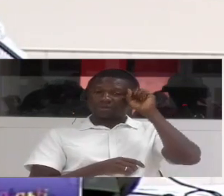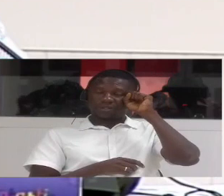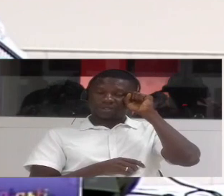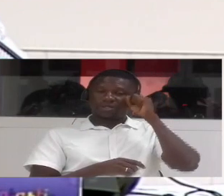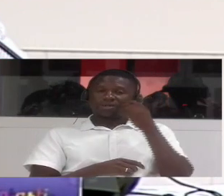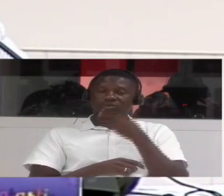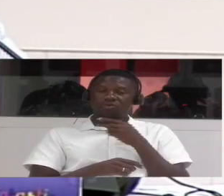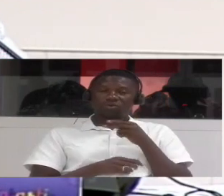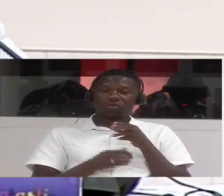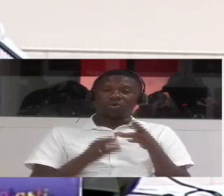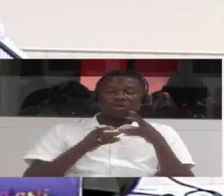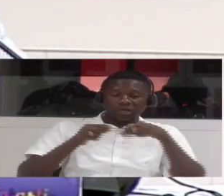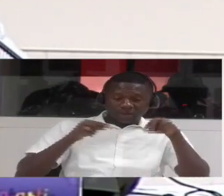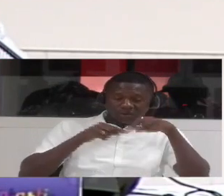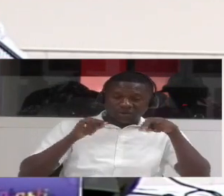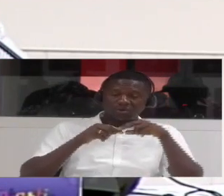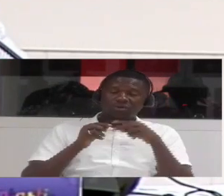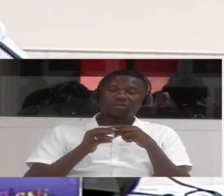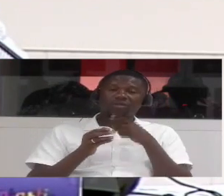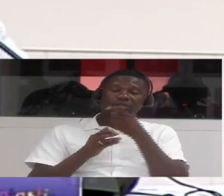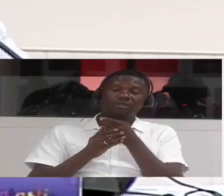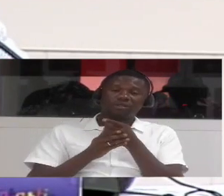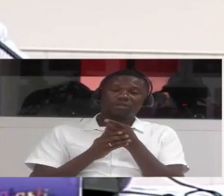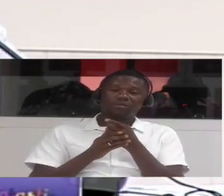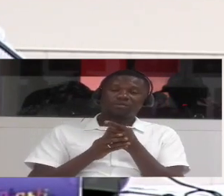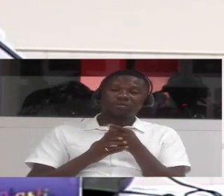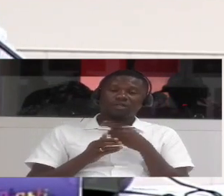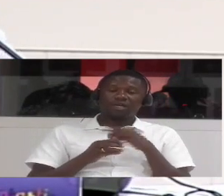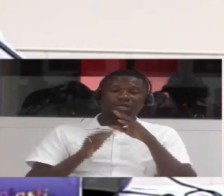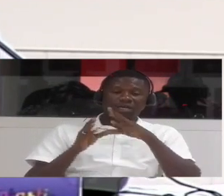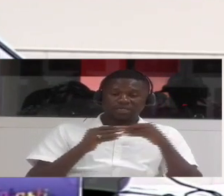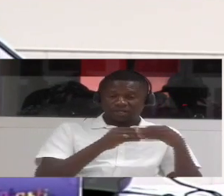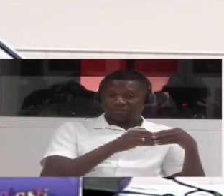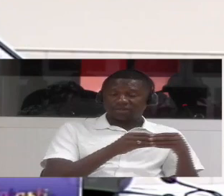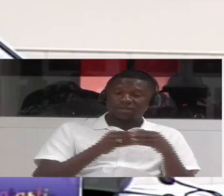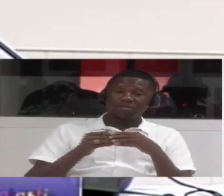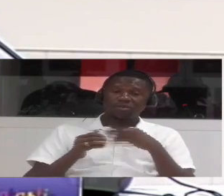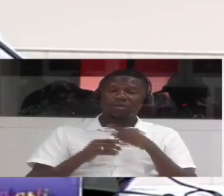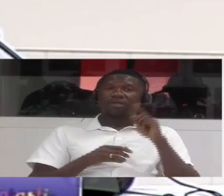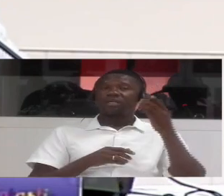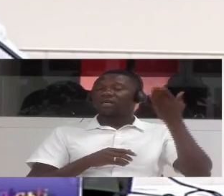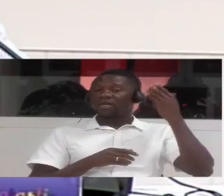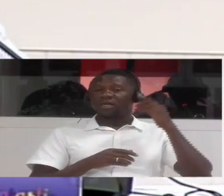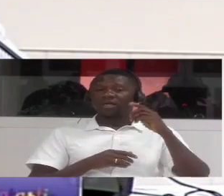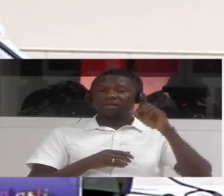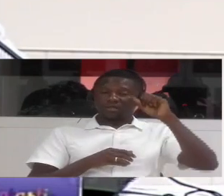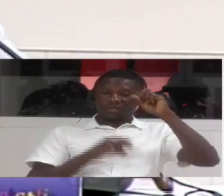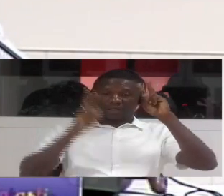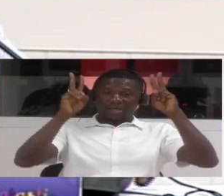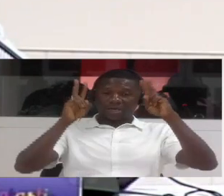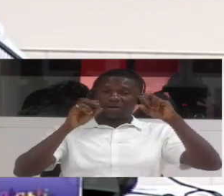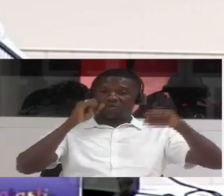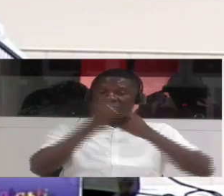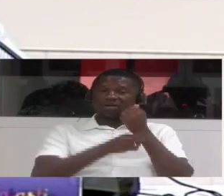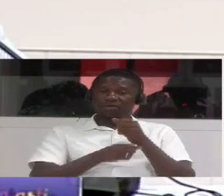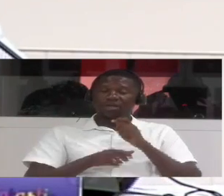to record the an activity by the former first lady, an